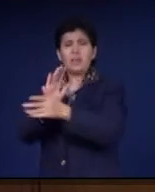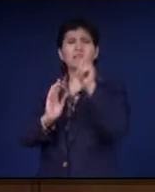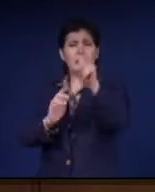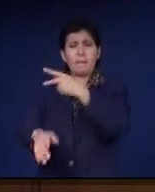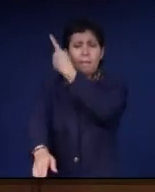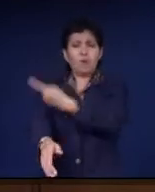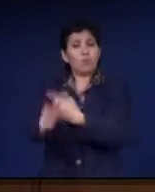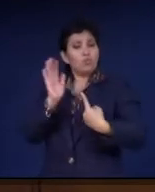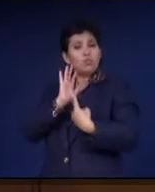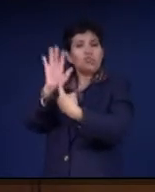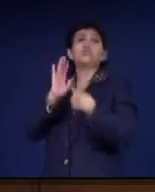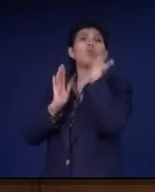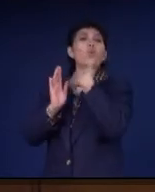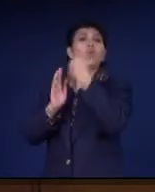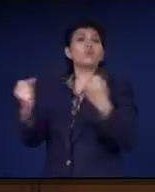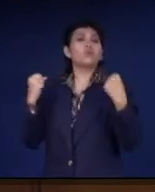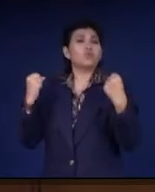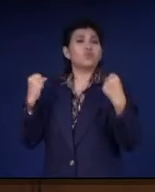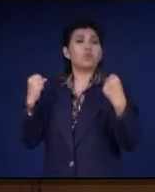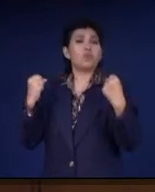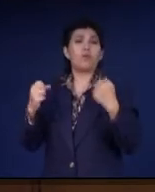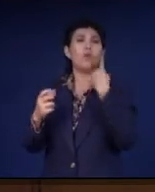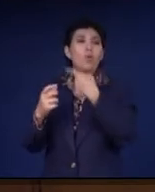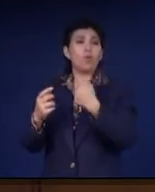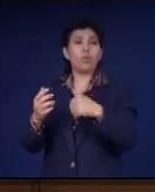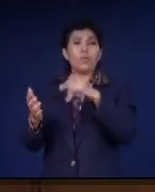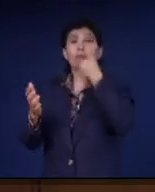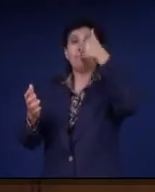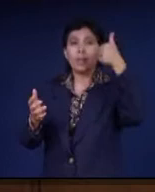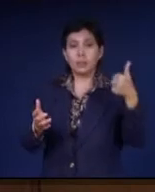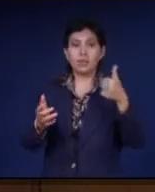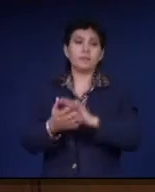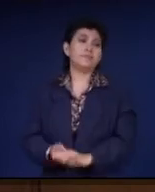to show who is stronger. They like to show who is better.